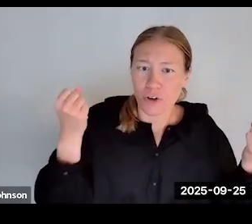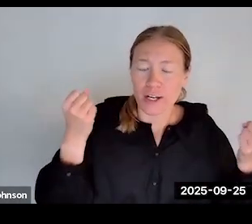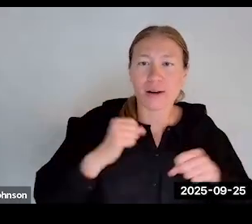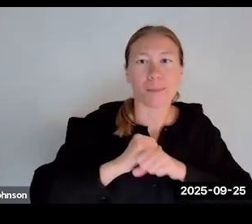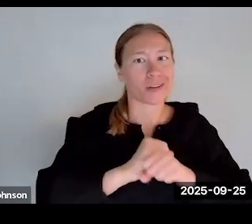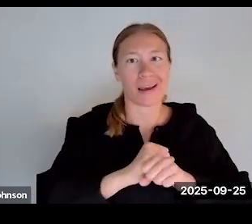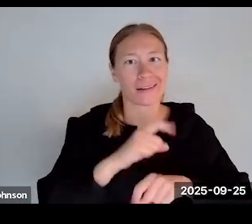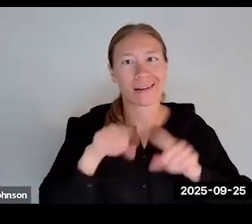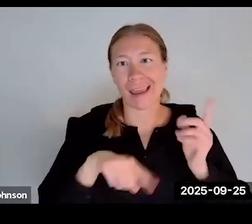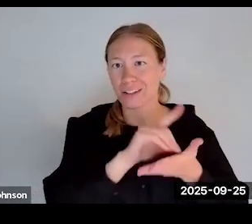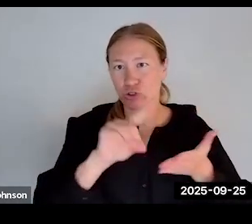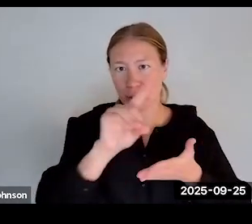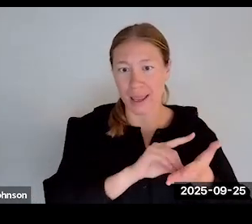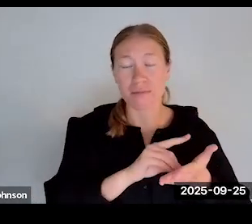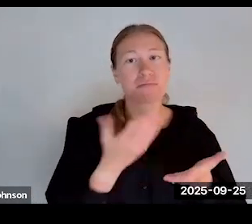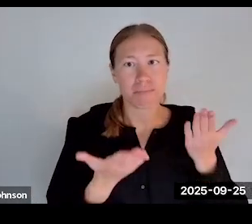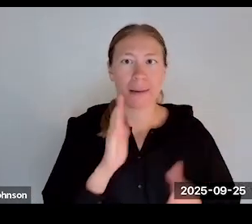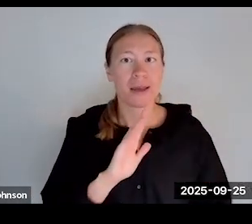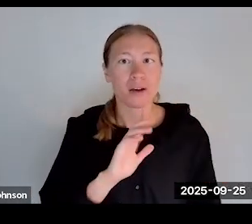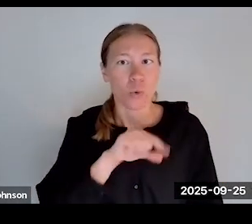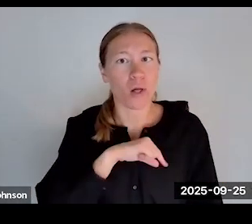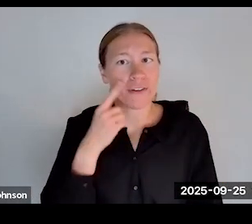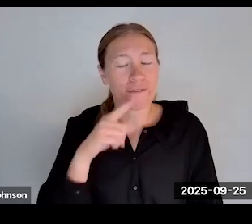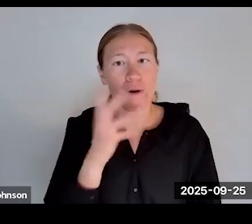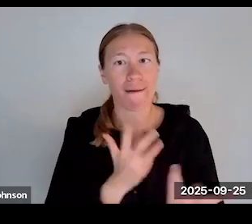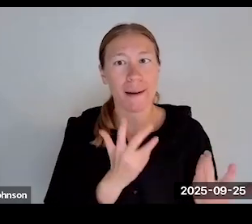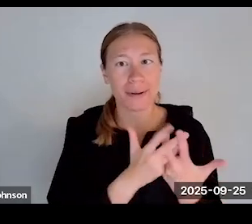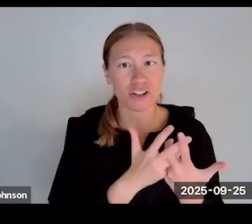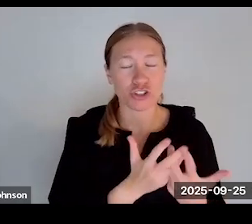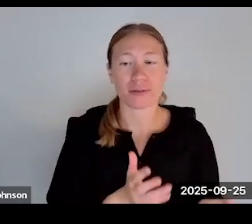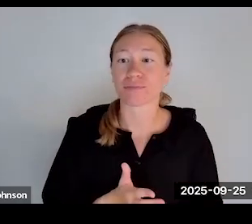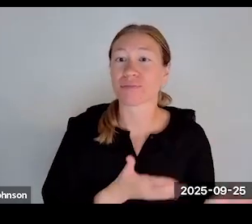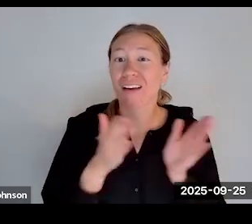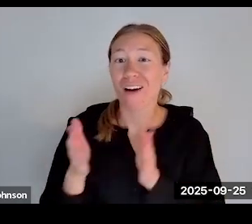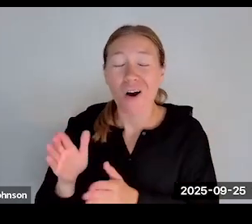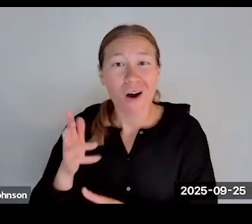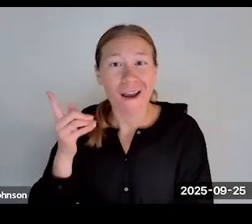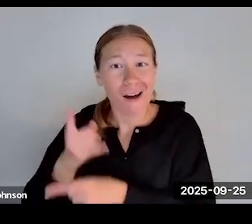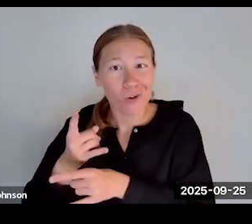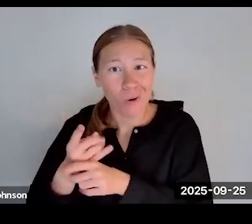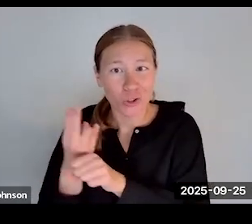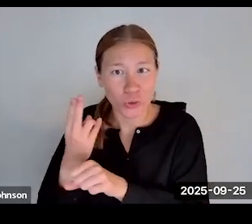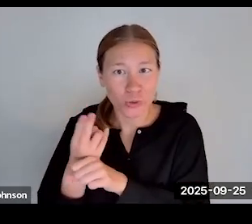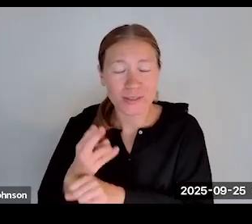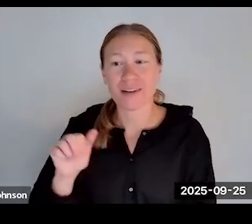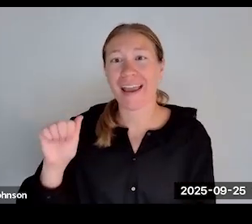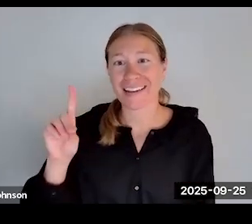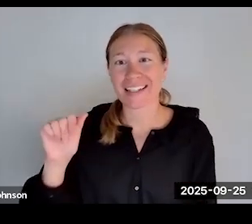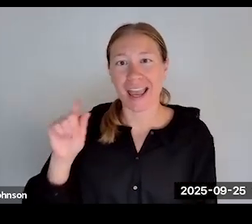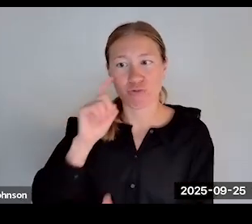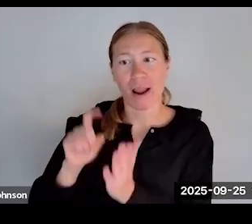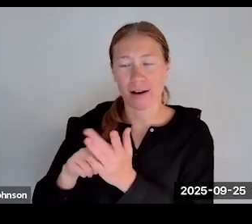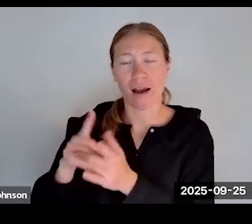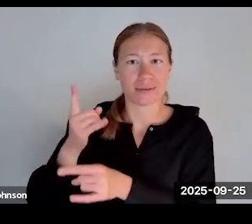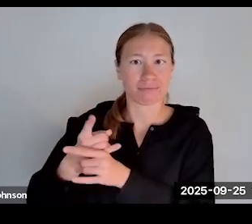discrimination and may be eligible for accommodations. For alcohol use disorders, the ADA recognizes alcoholism